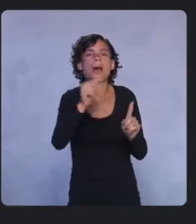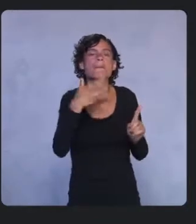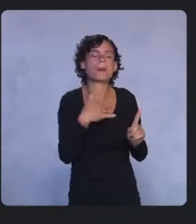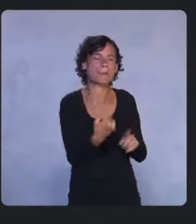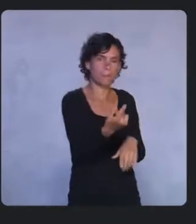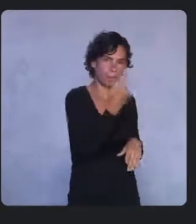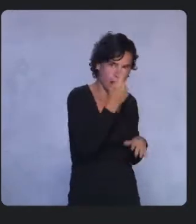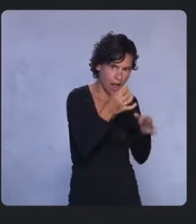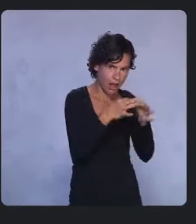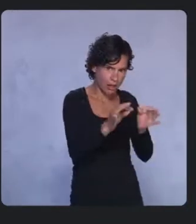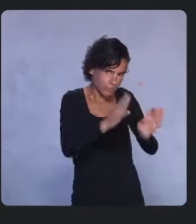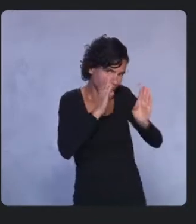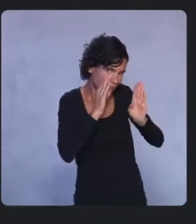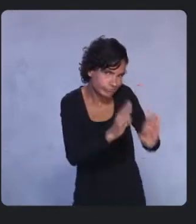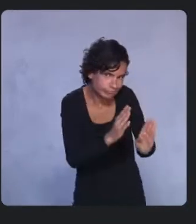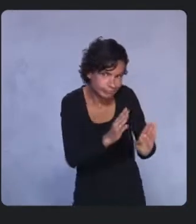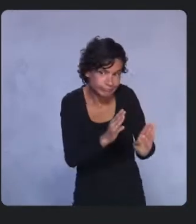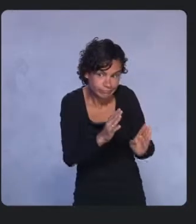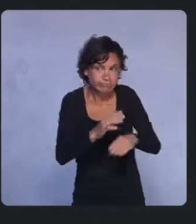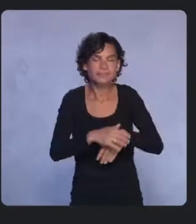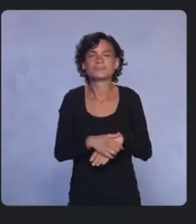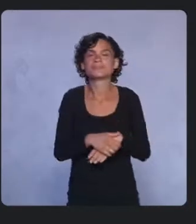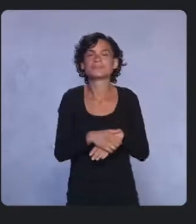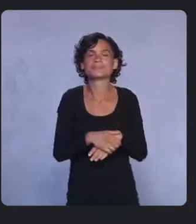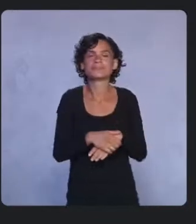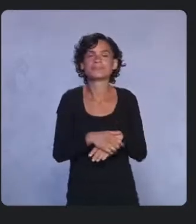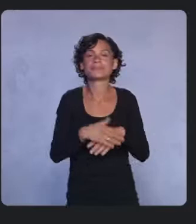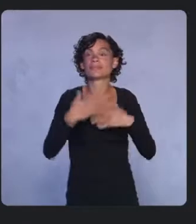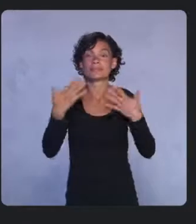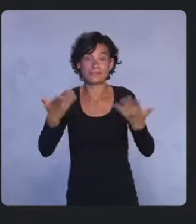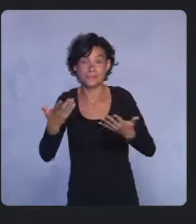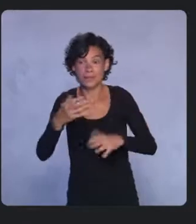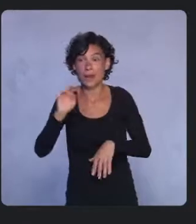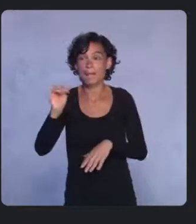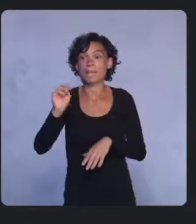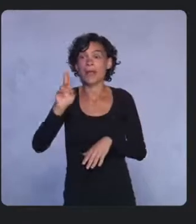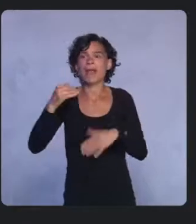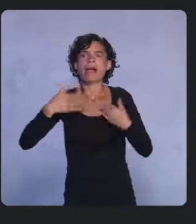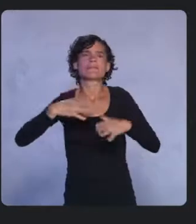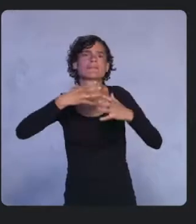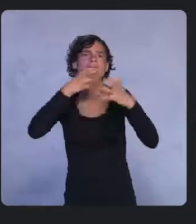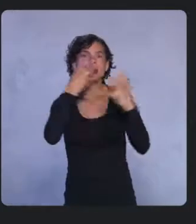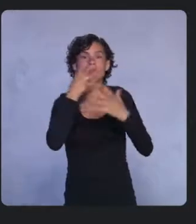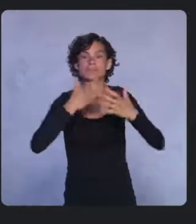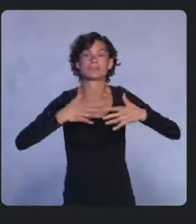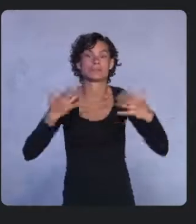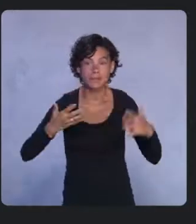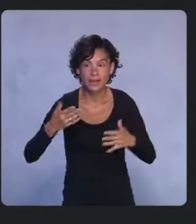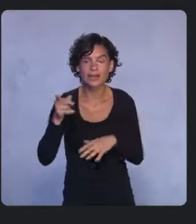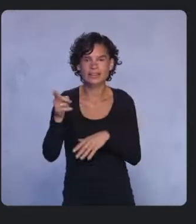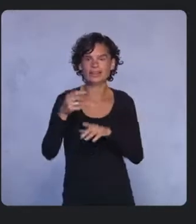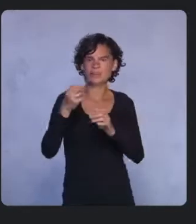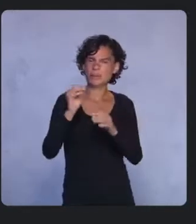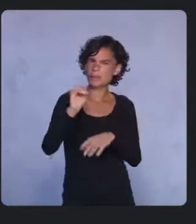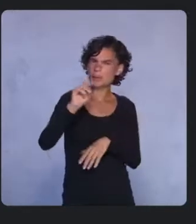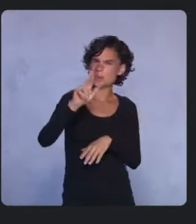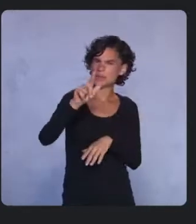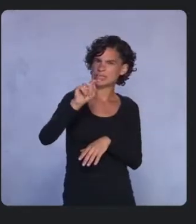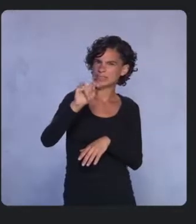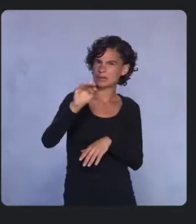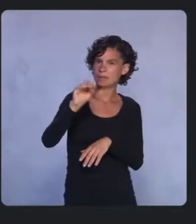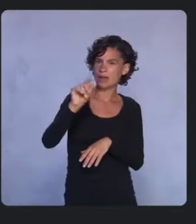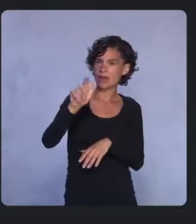on one language at a time. And then, what makes MUM even more amazing is that it's multimodal, which means